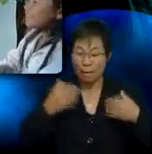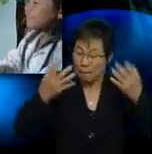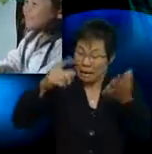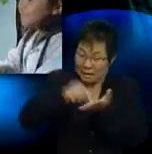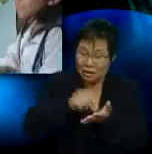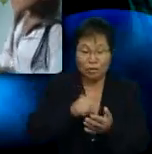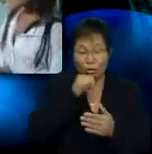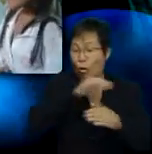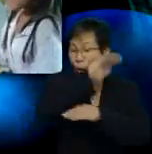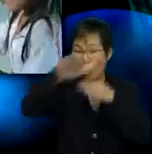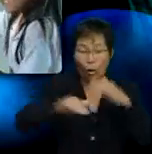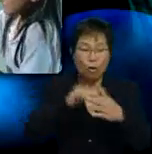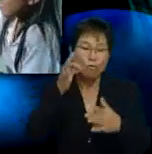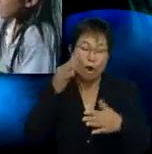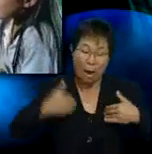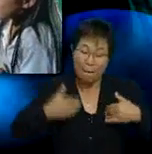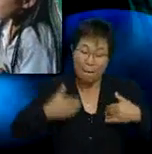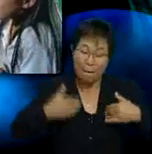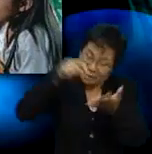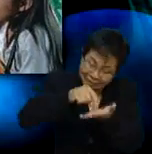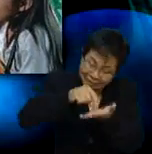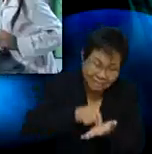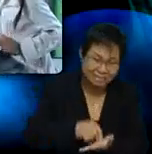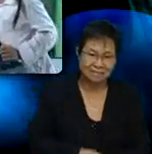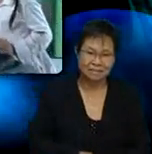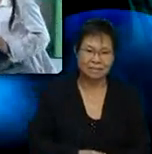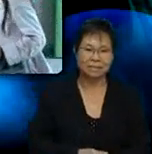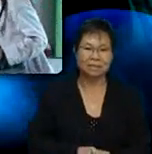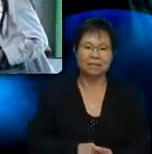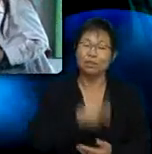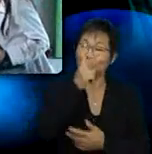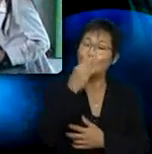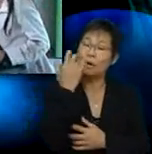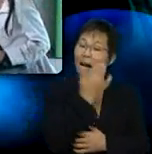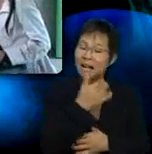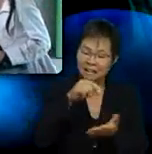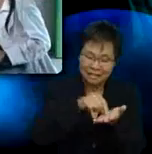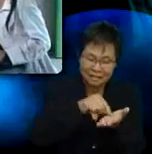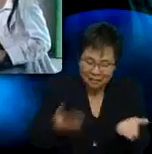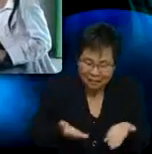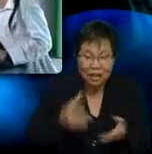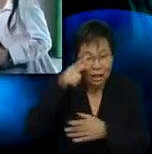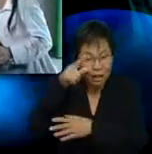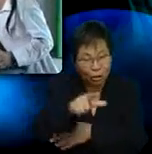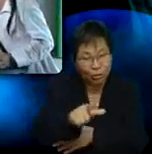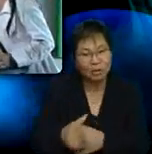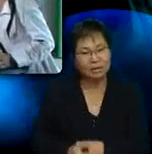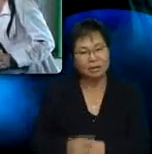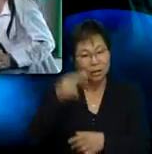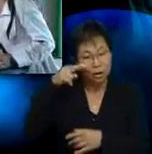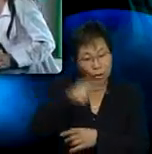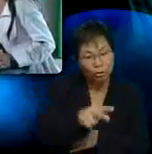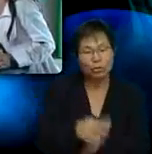Not all fruits have many seeds. There's a two color seeds here. Look. This is